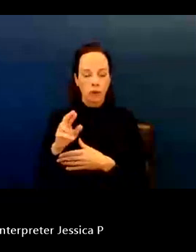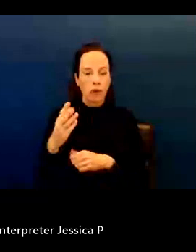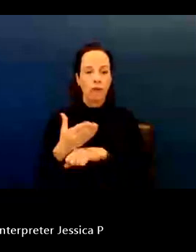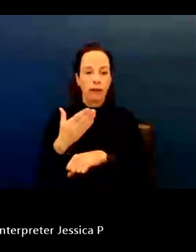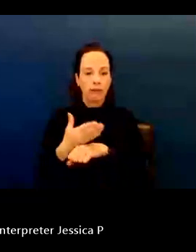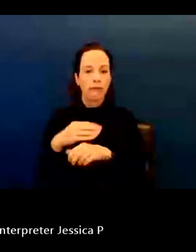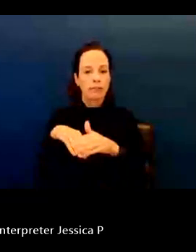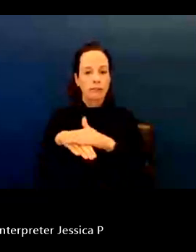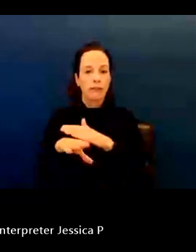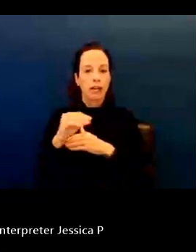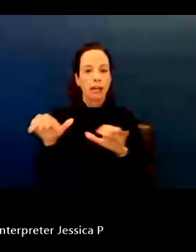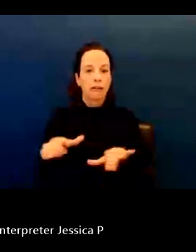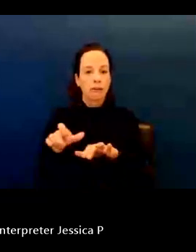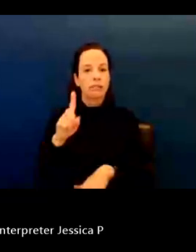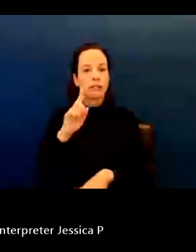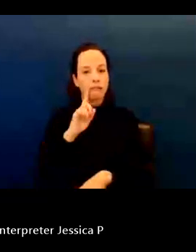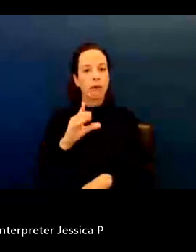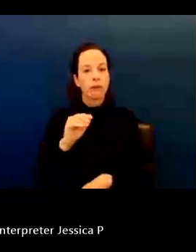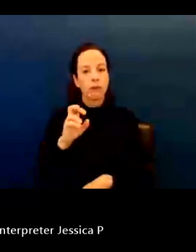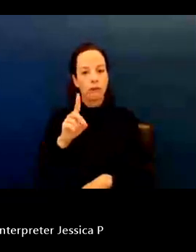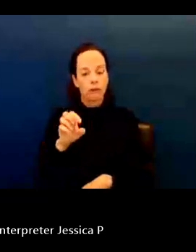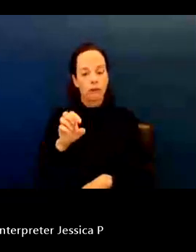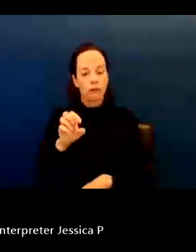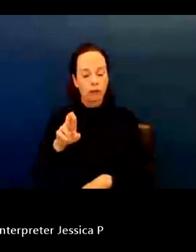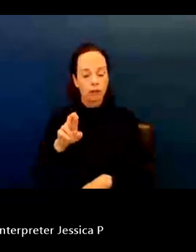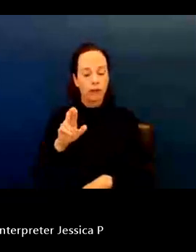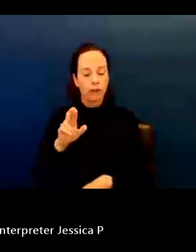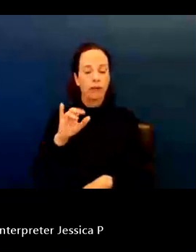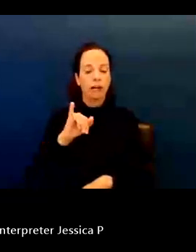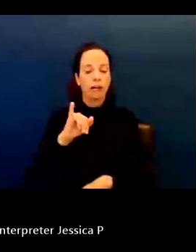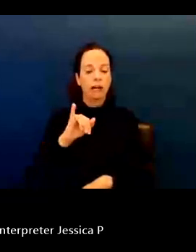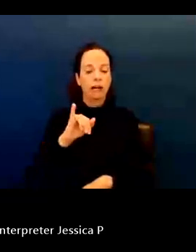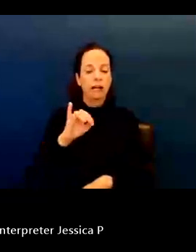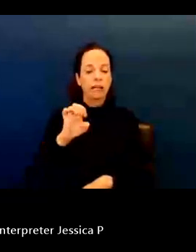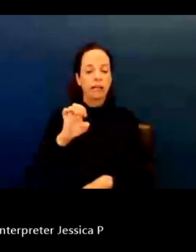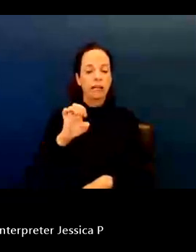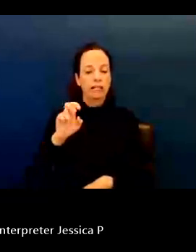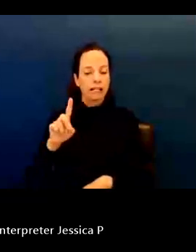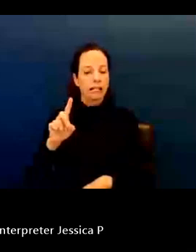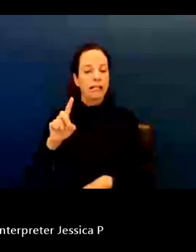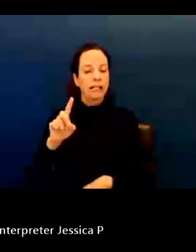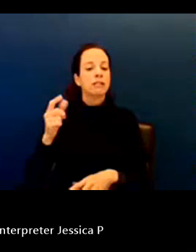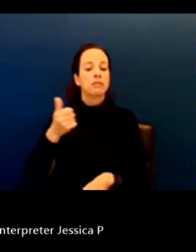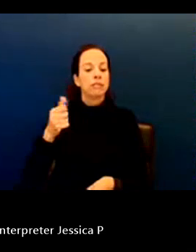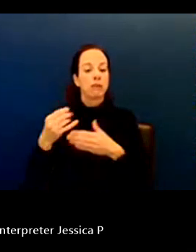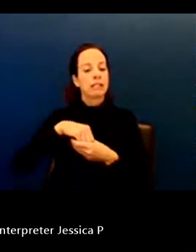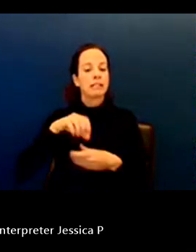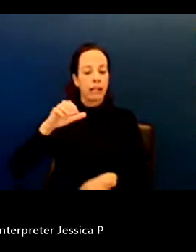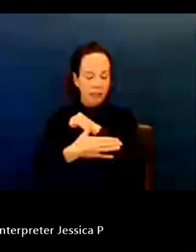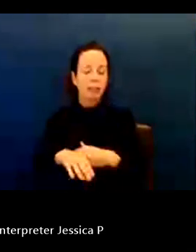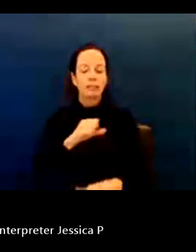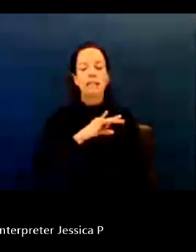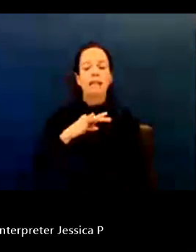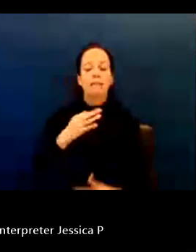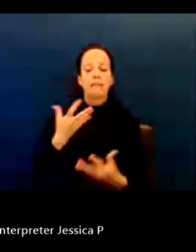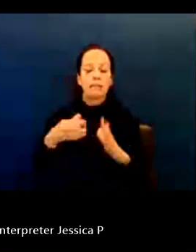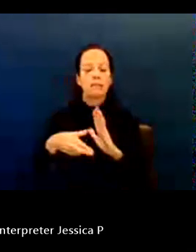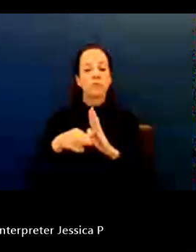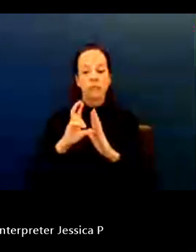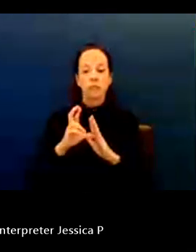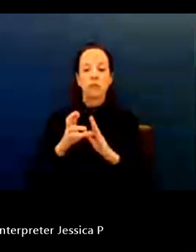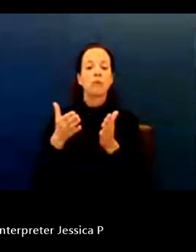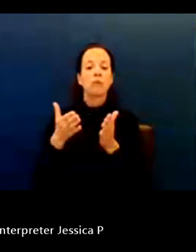and performance for the Corridor IED program transit project in Santa Clara County. Staff has reviewed these requests and finds